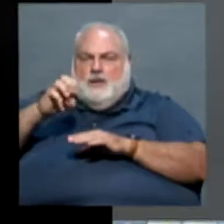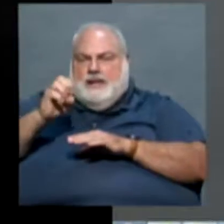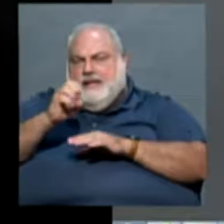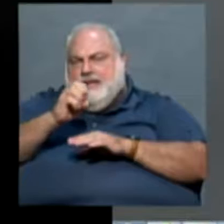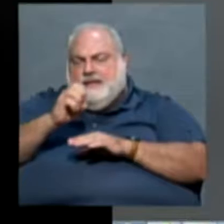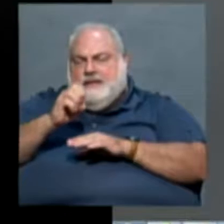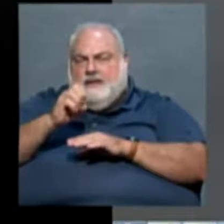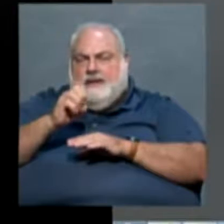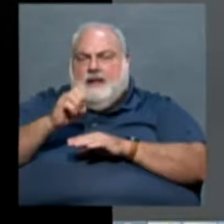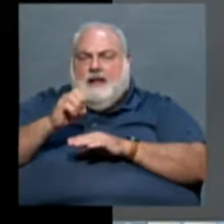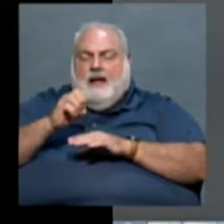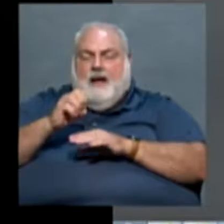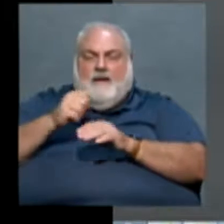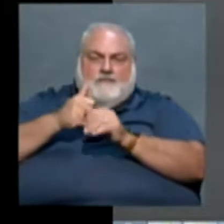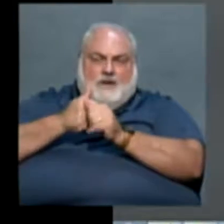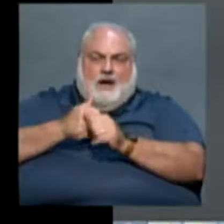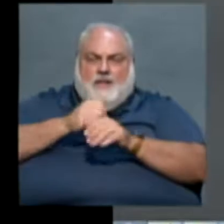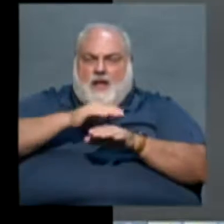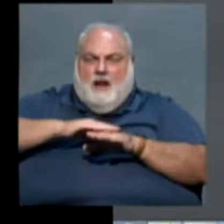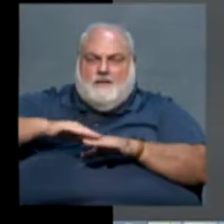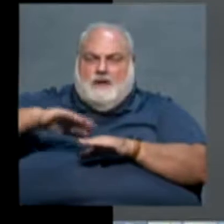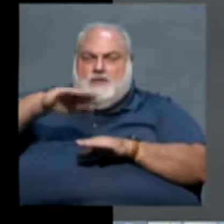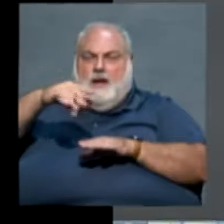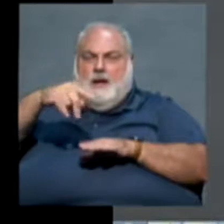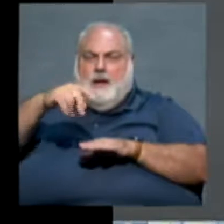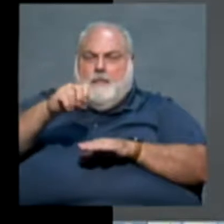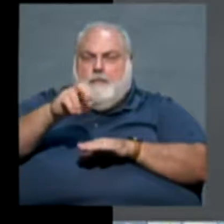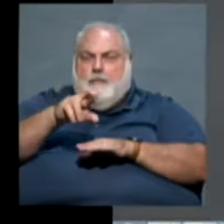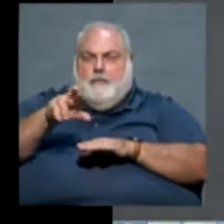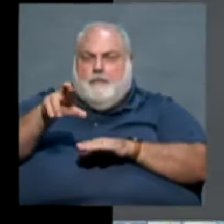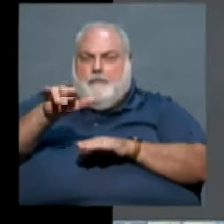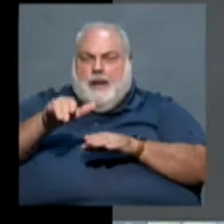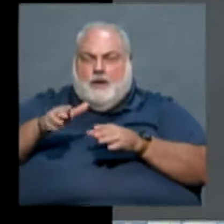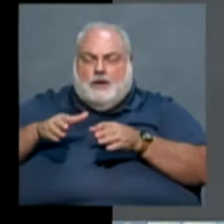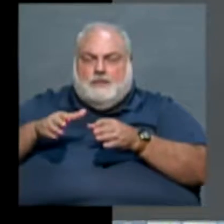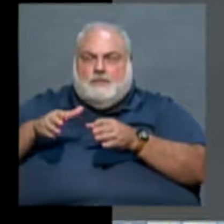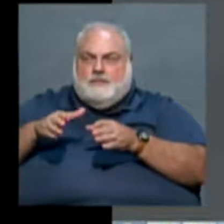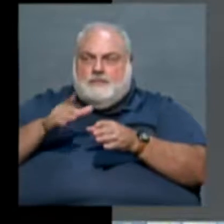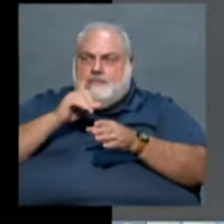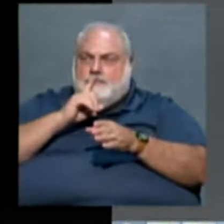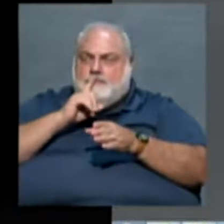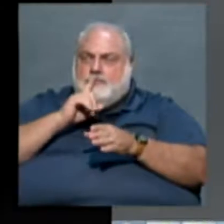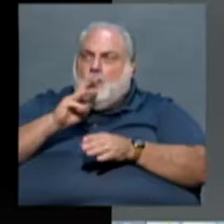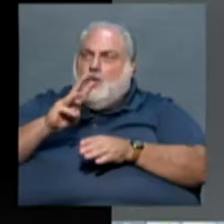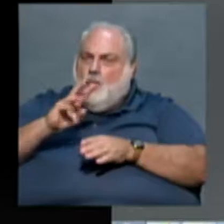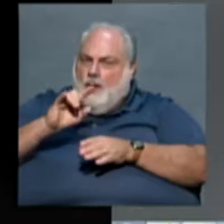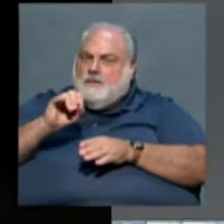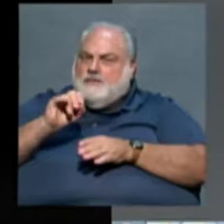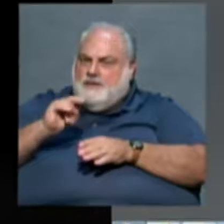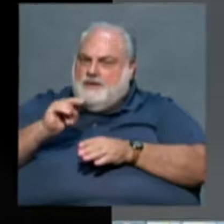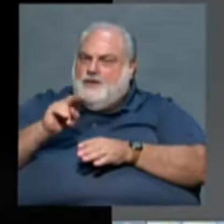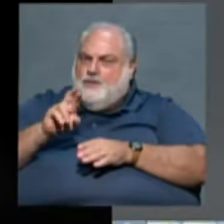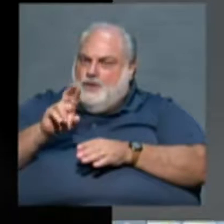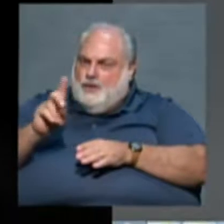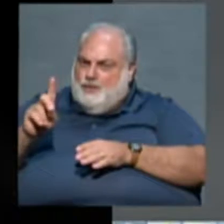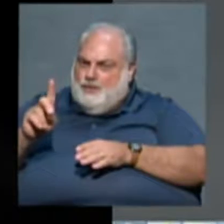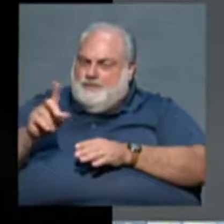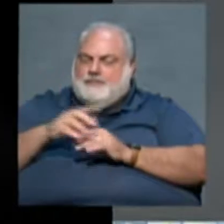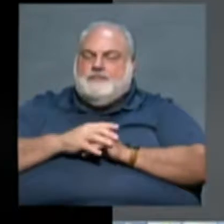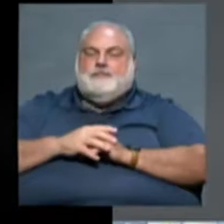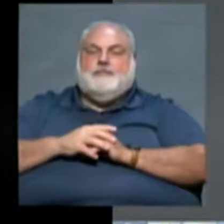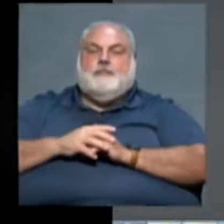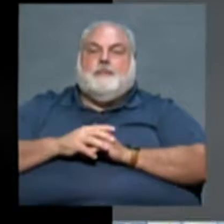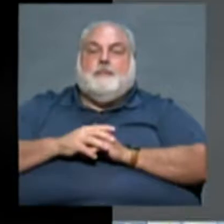north, basically following the elevation of Perry Street. Or excuse me, this would be Wilson Road.